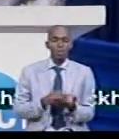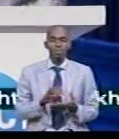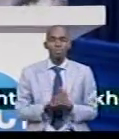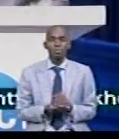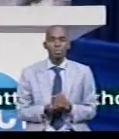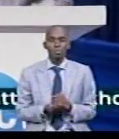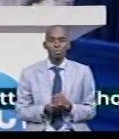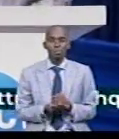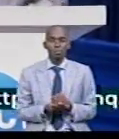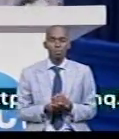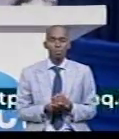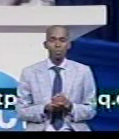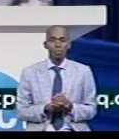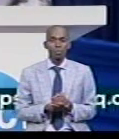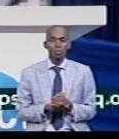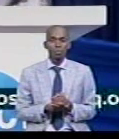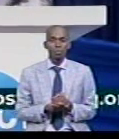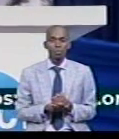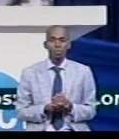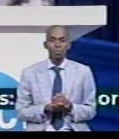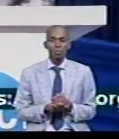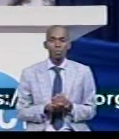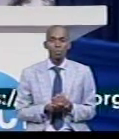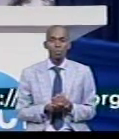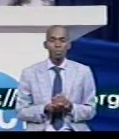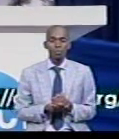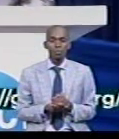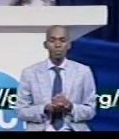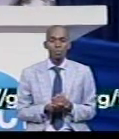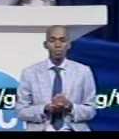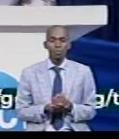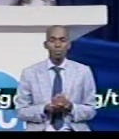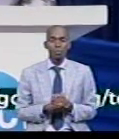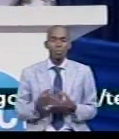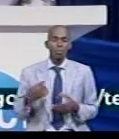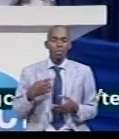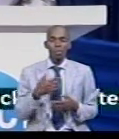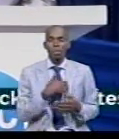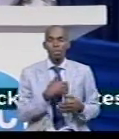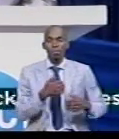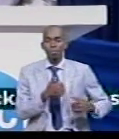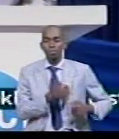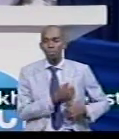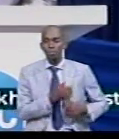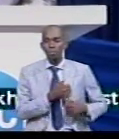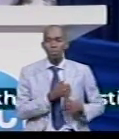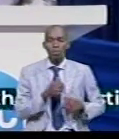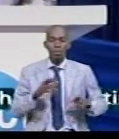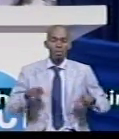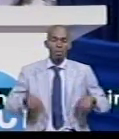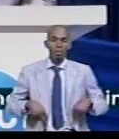You are welcome, sir. We have General Brigadier Kusi, retired.